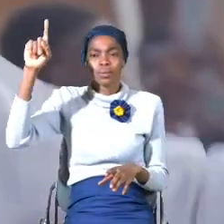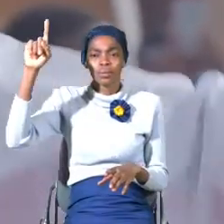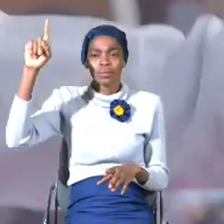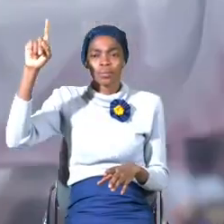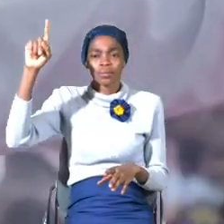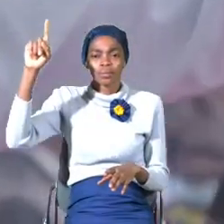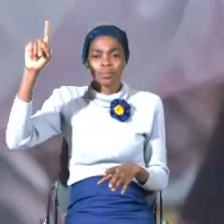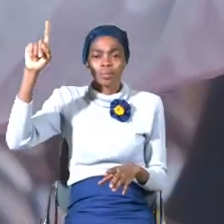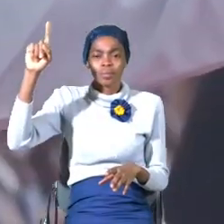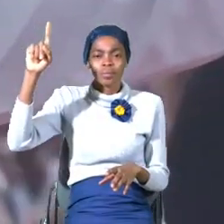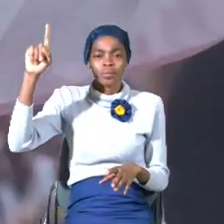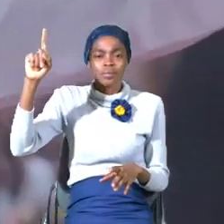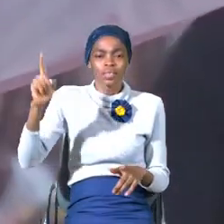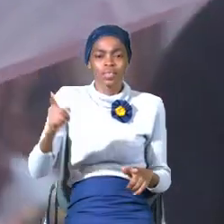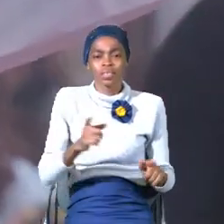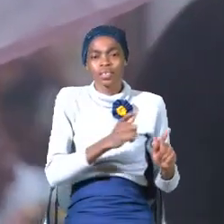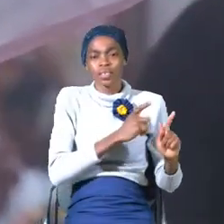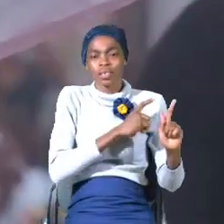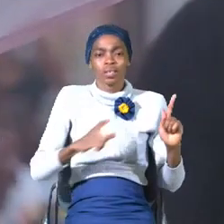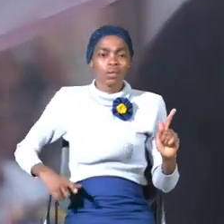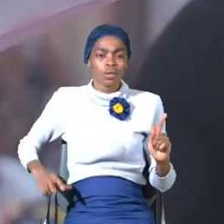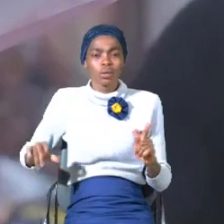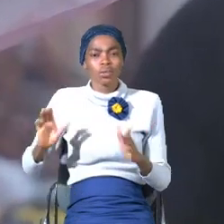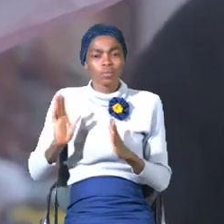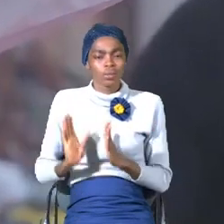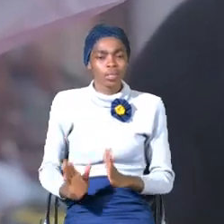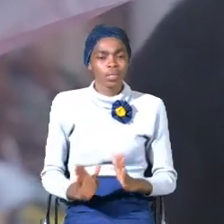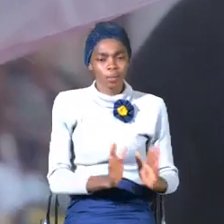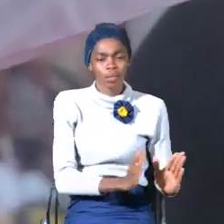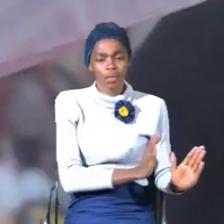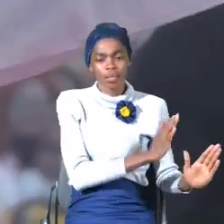One more time, lift your voice. Lord, breathe.